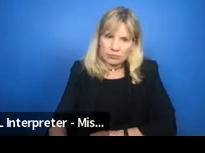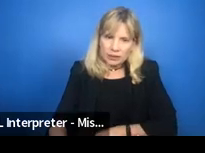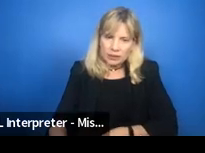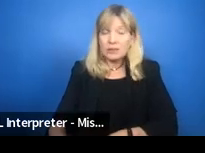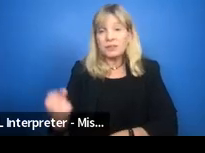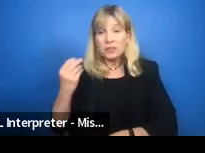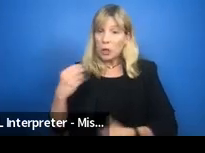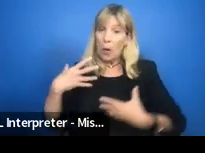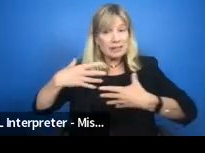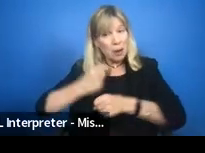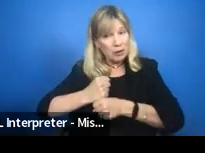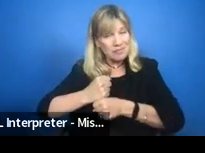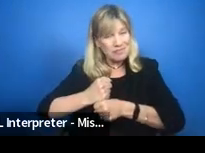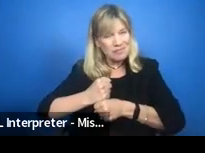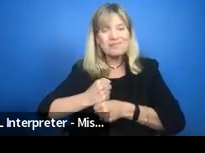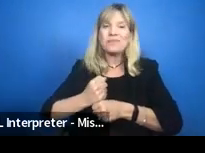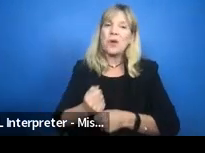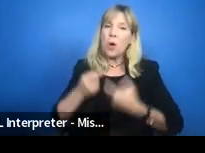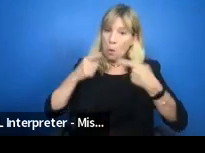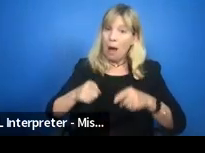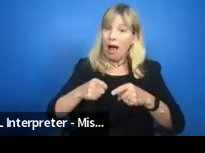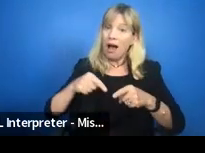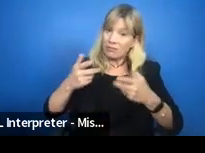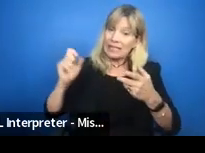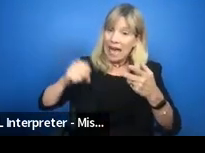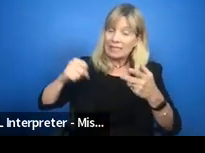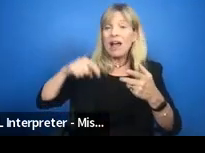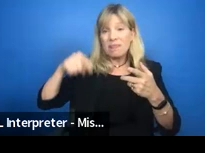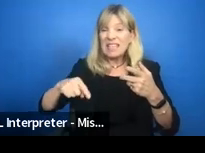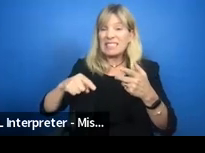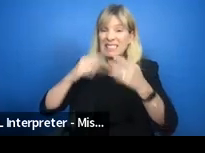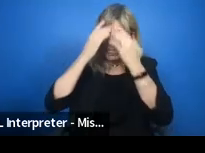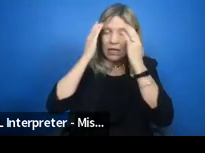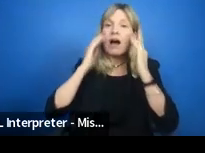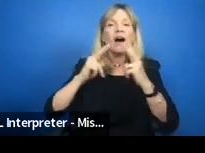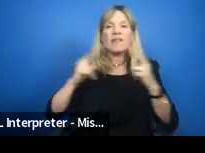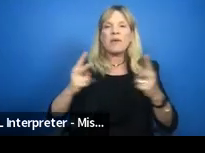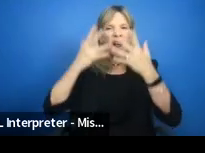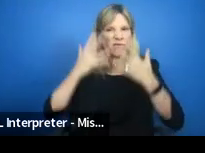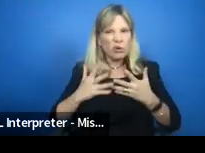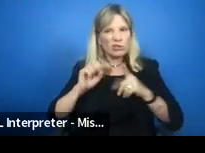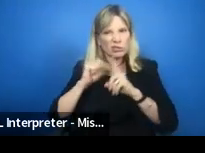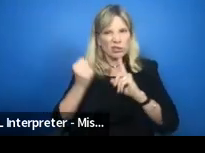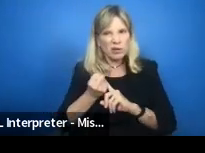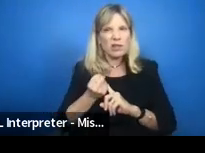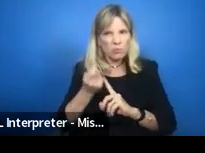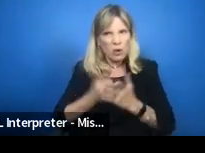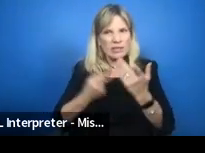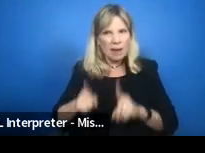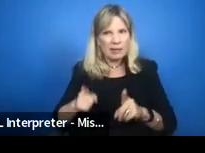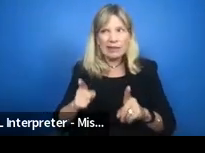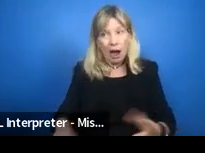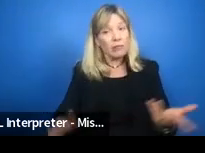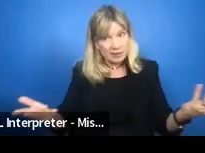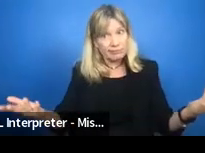So in summary, while this is a very unfortunate situation we're finding ourselves in, to say the